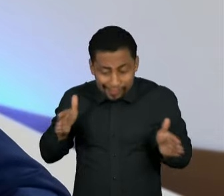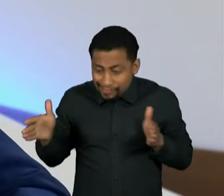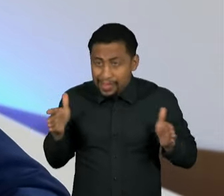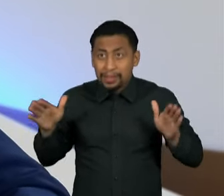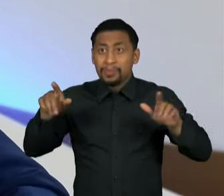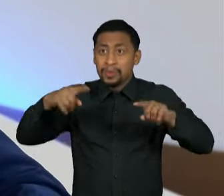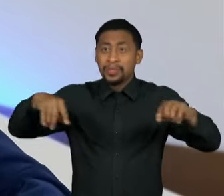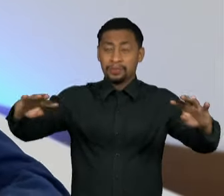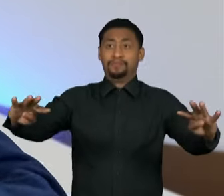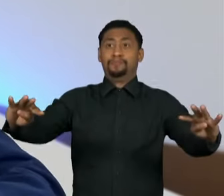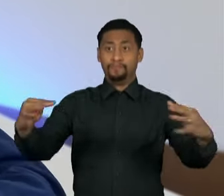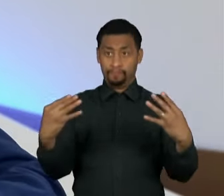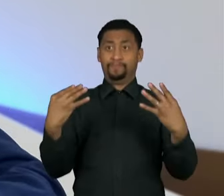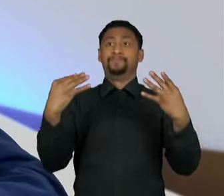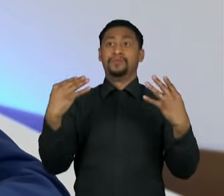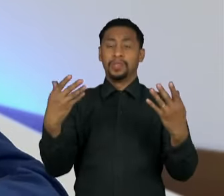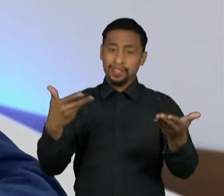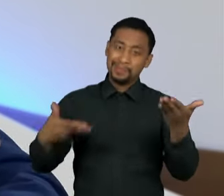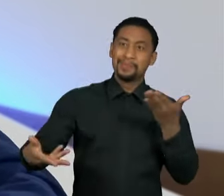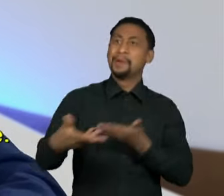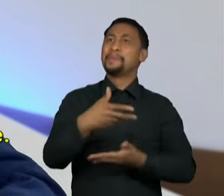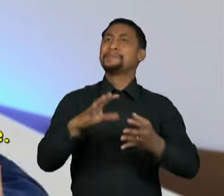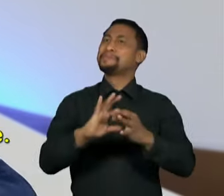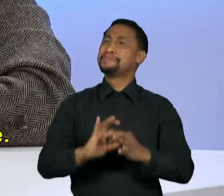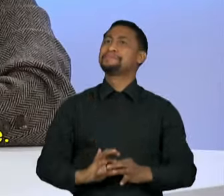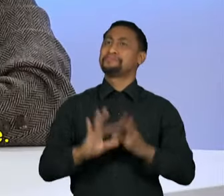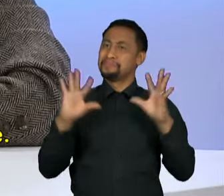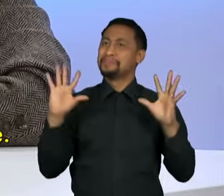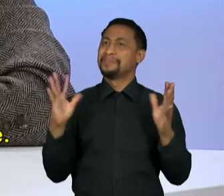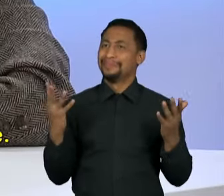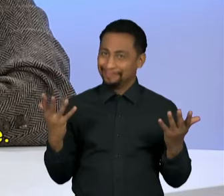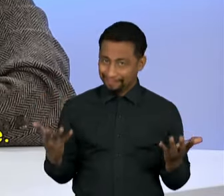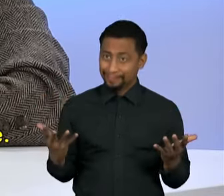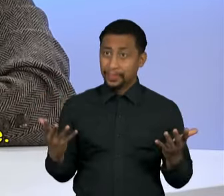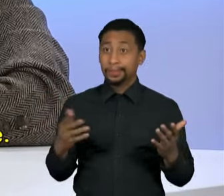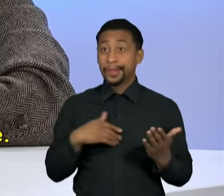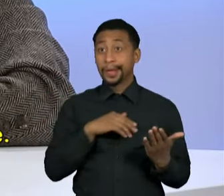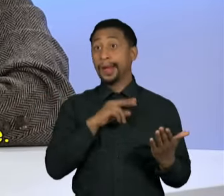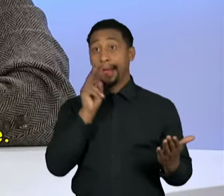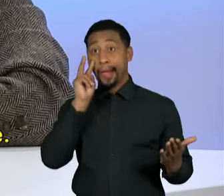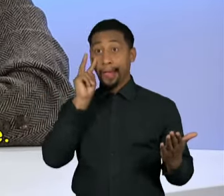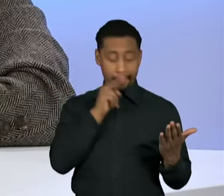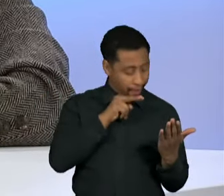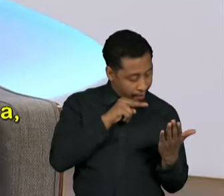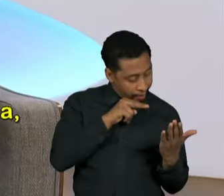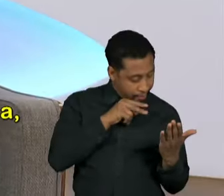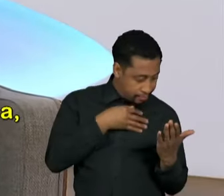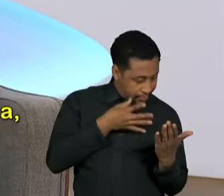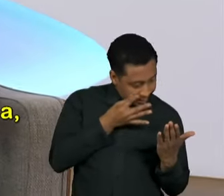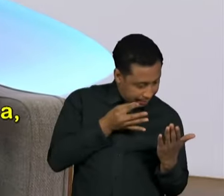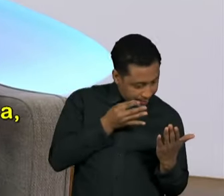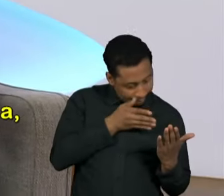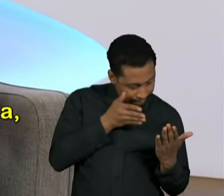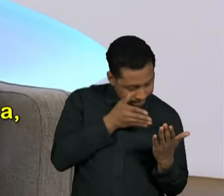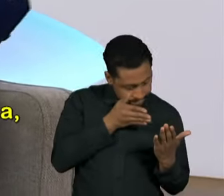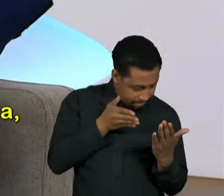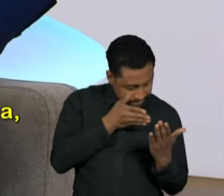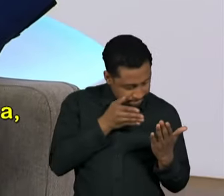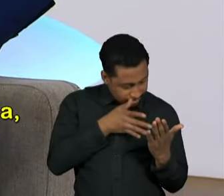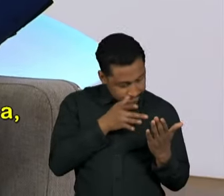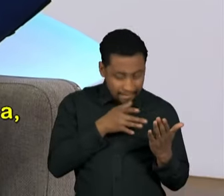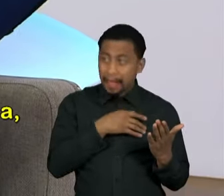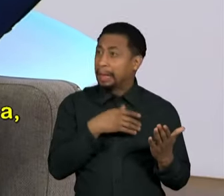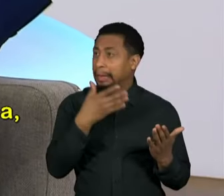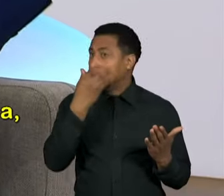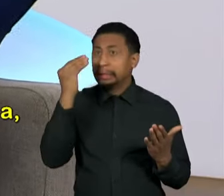student can be directed freely rather than captured passively. And we talked more broadly